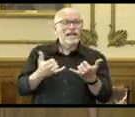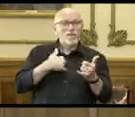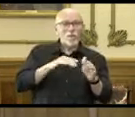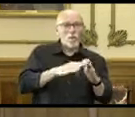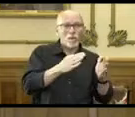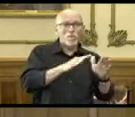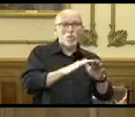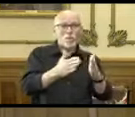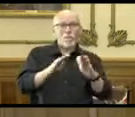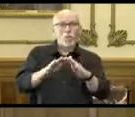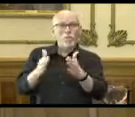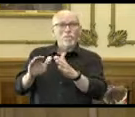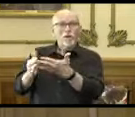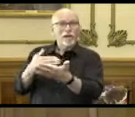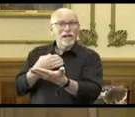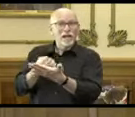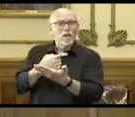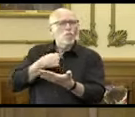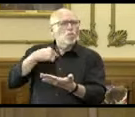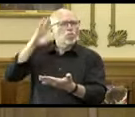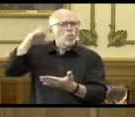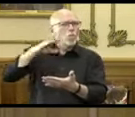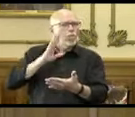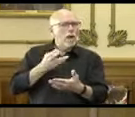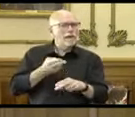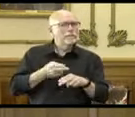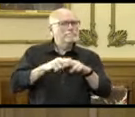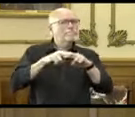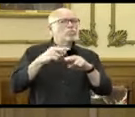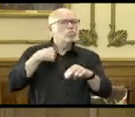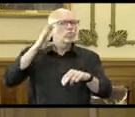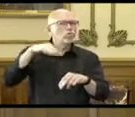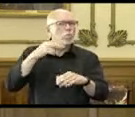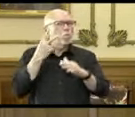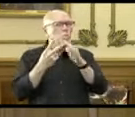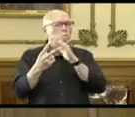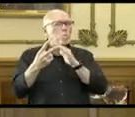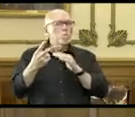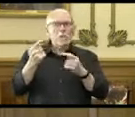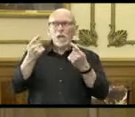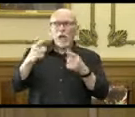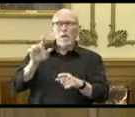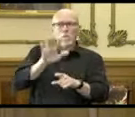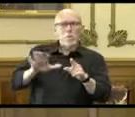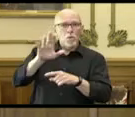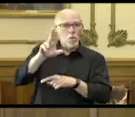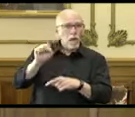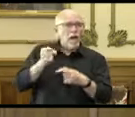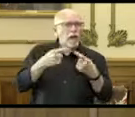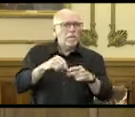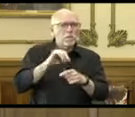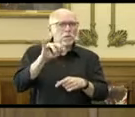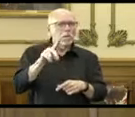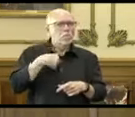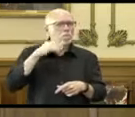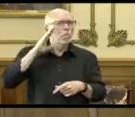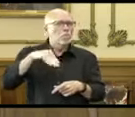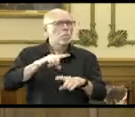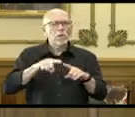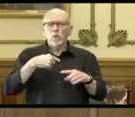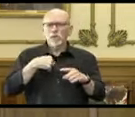of our economy, we knew cases would increase around the country and in Indiana. But we